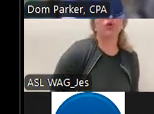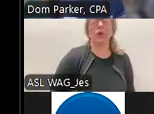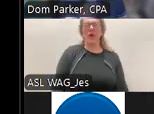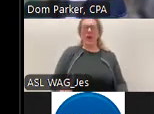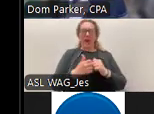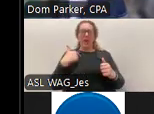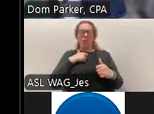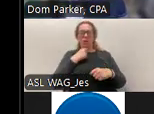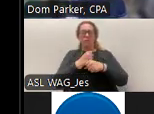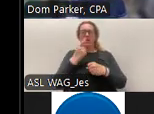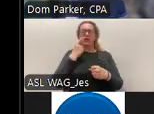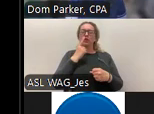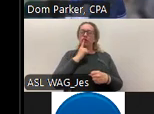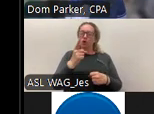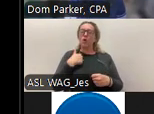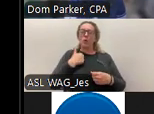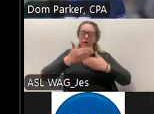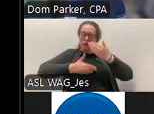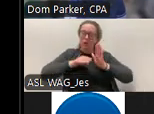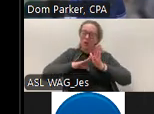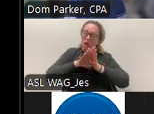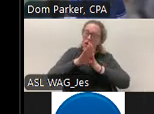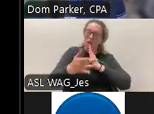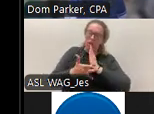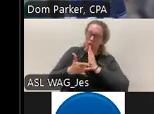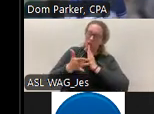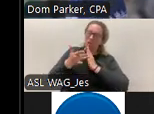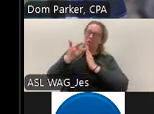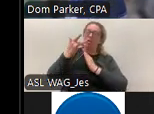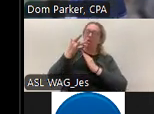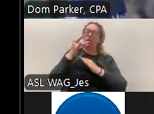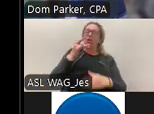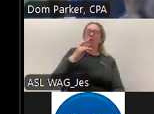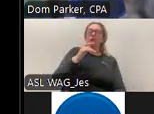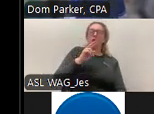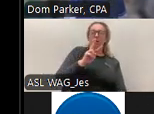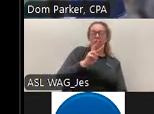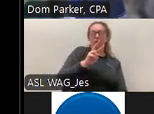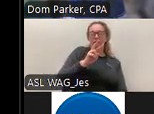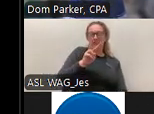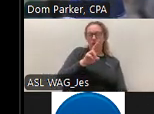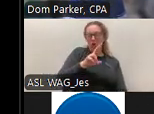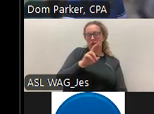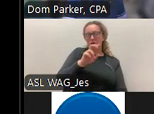sure as we progress through this generation of VR, XR, AR, that our content is still accessible?